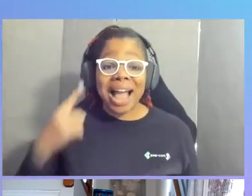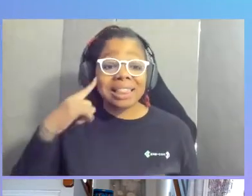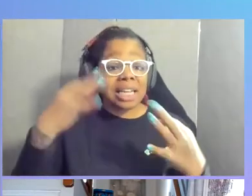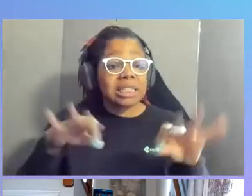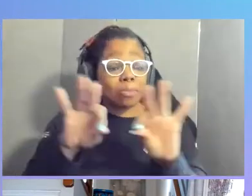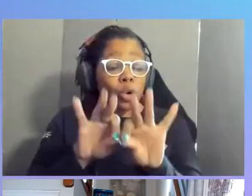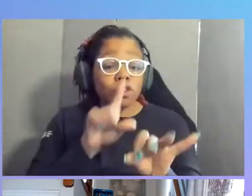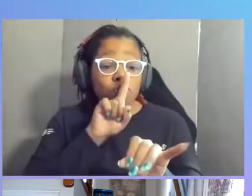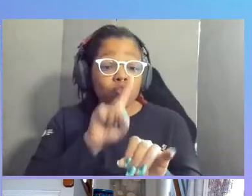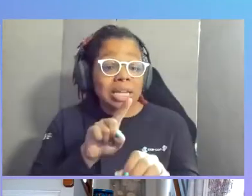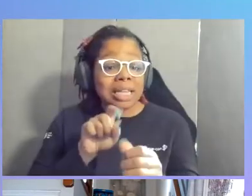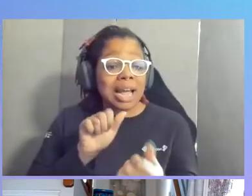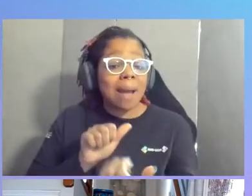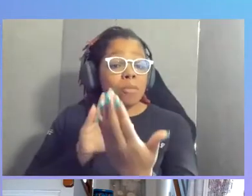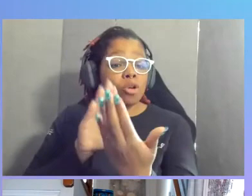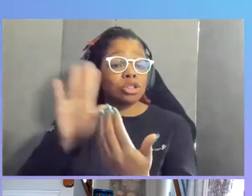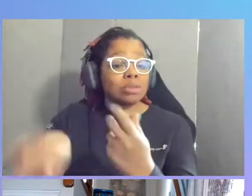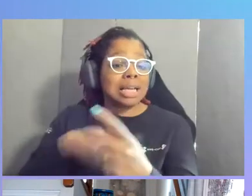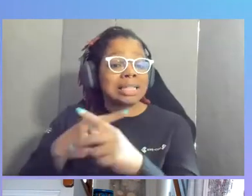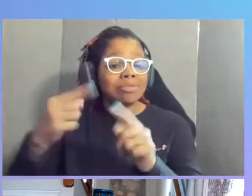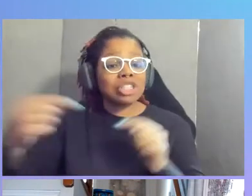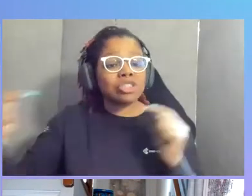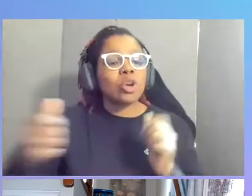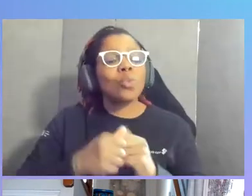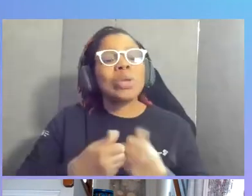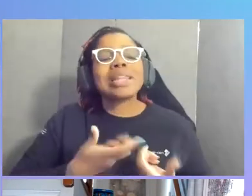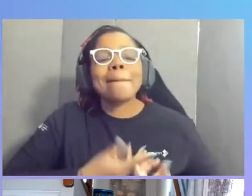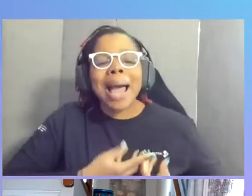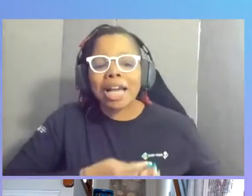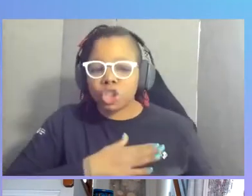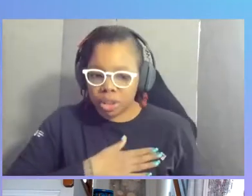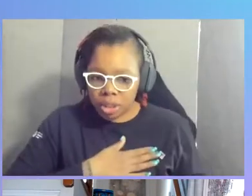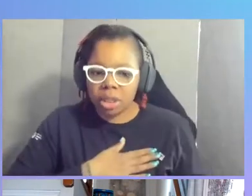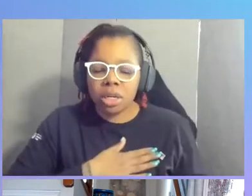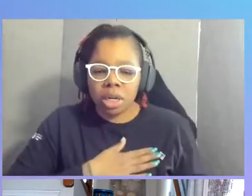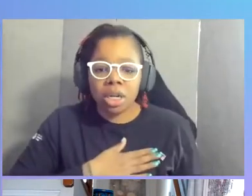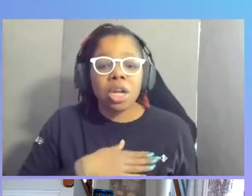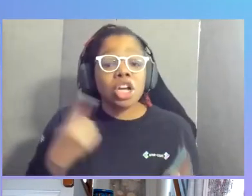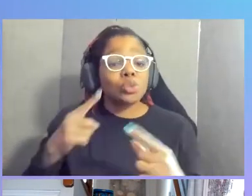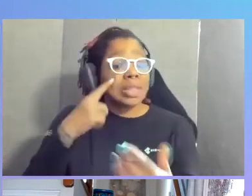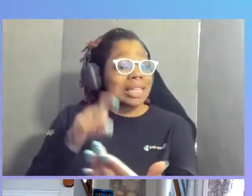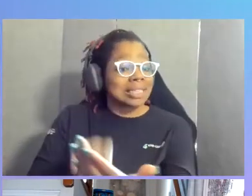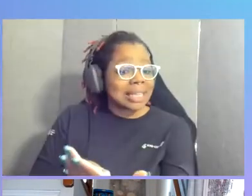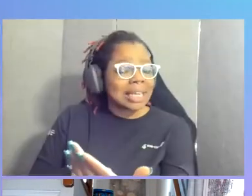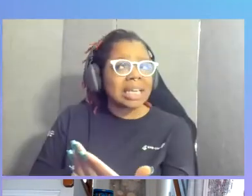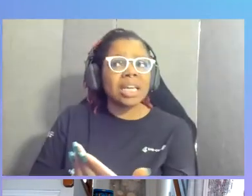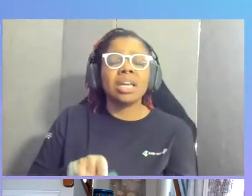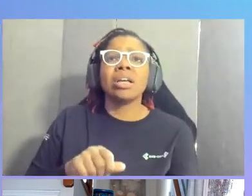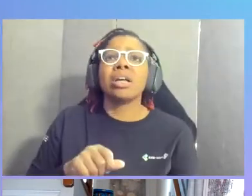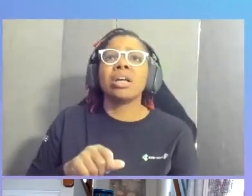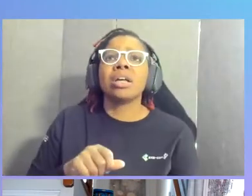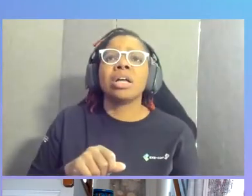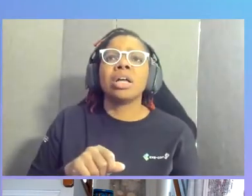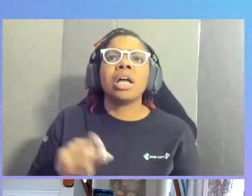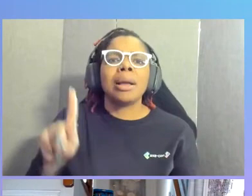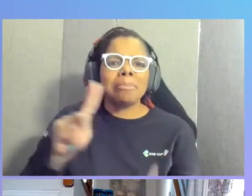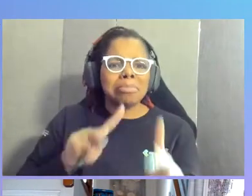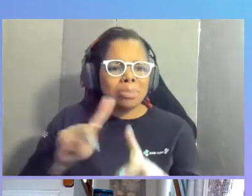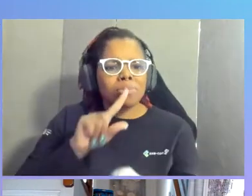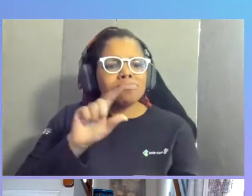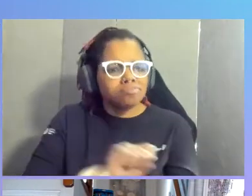to really approach those kinds of disagreements with a lot of compassion, because when they see that, people